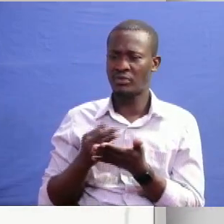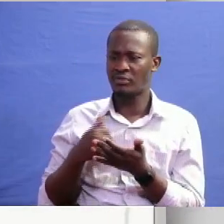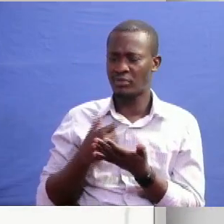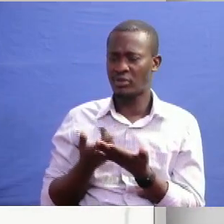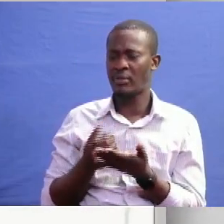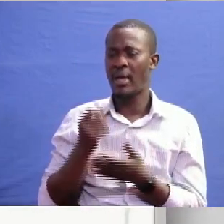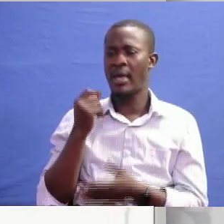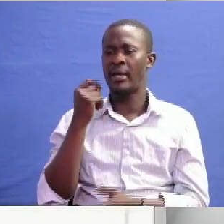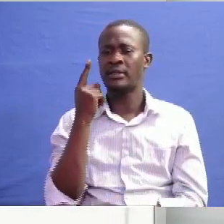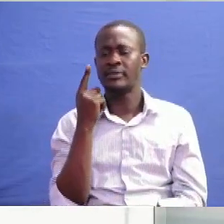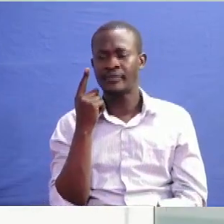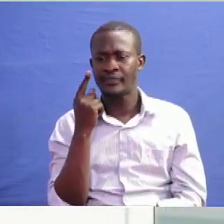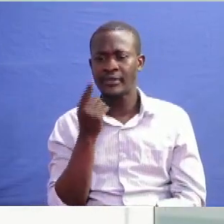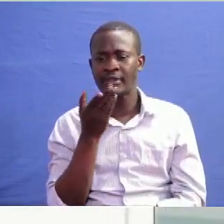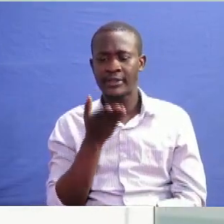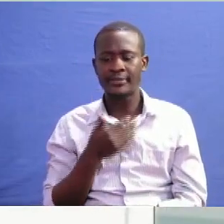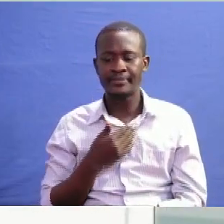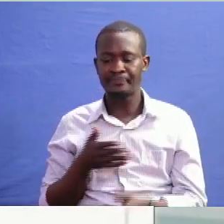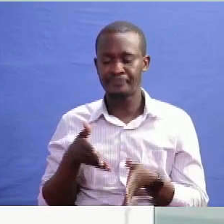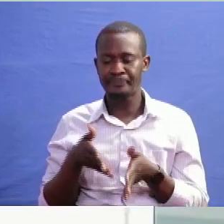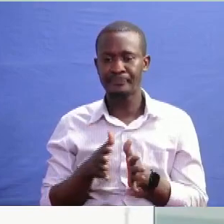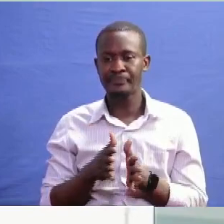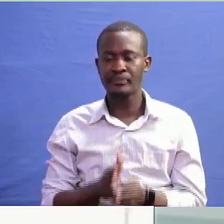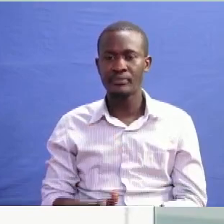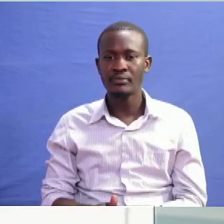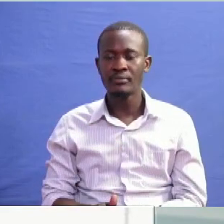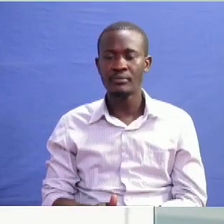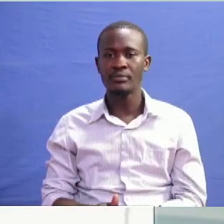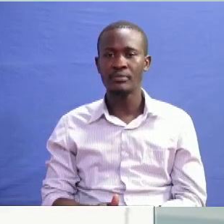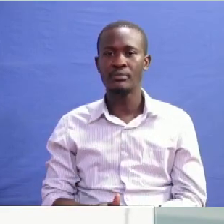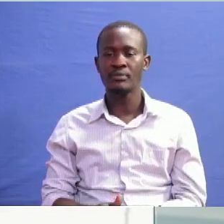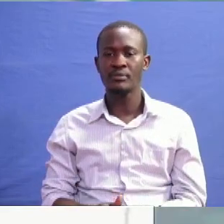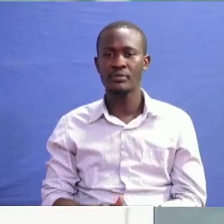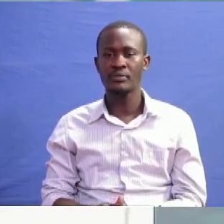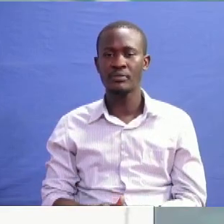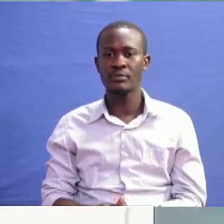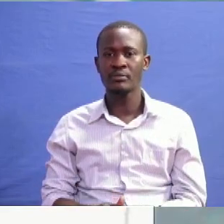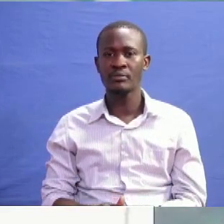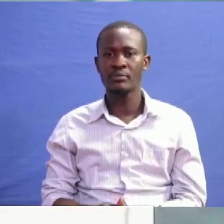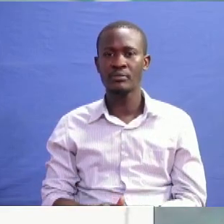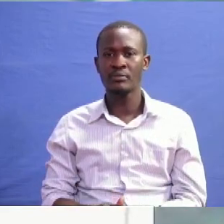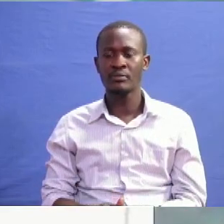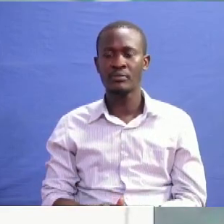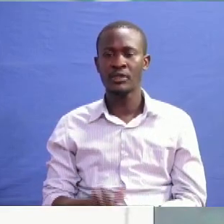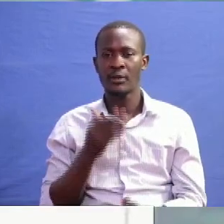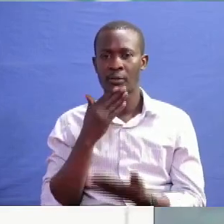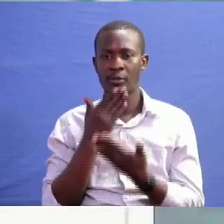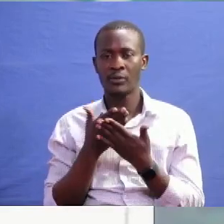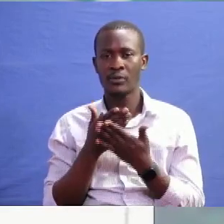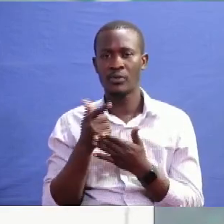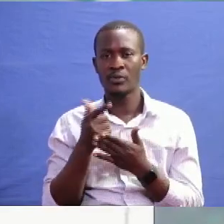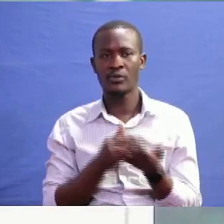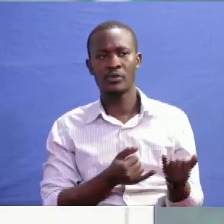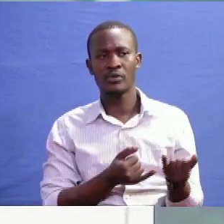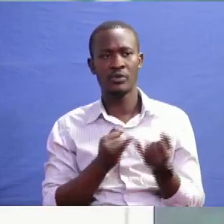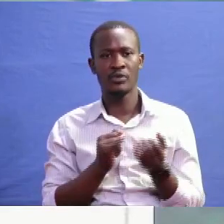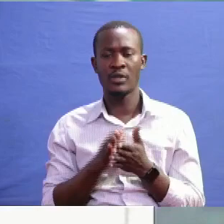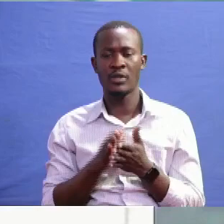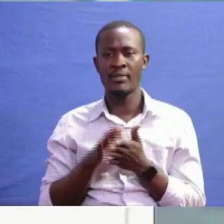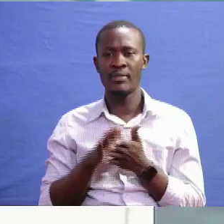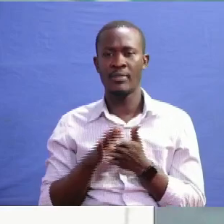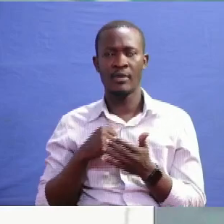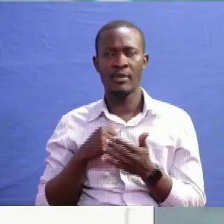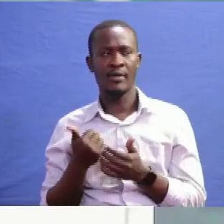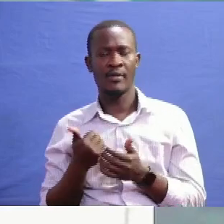actually understand this particular model? Thank you. Thank you for inviting me here. I'm here on behalf of